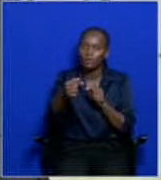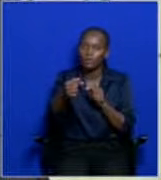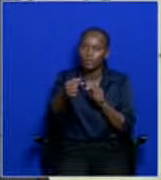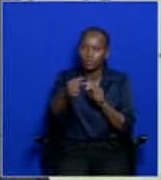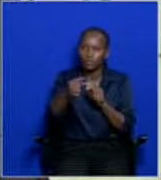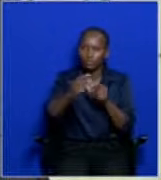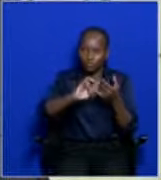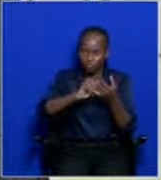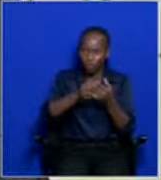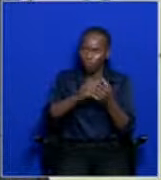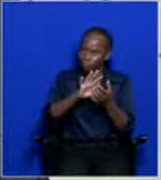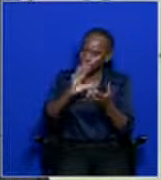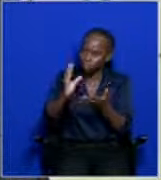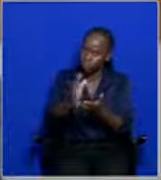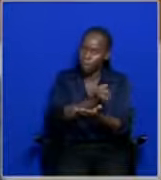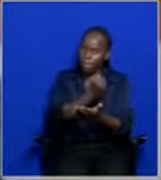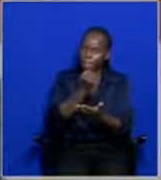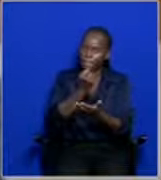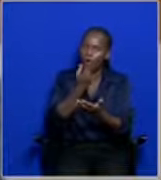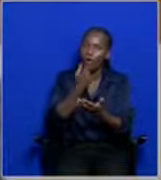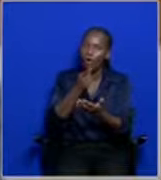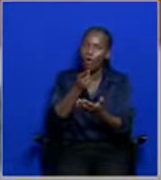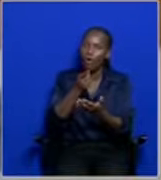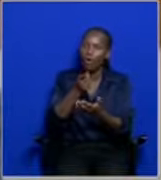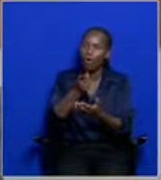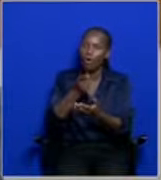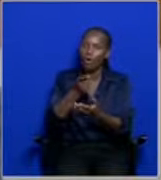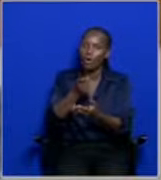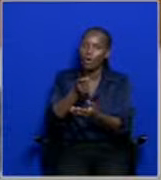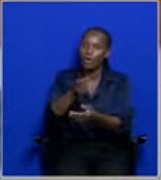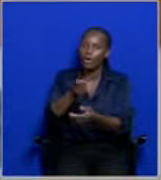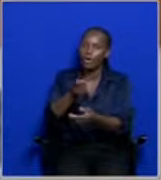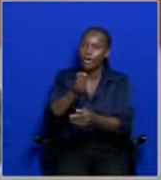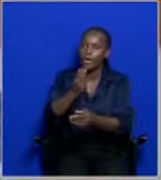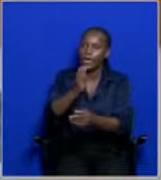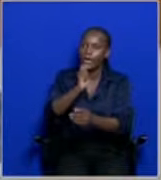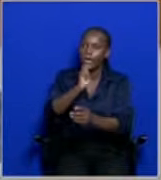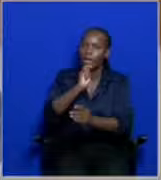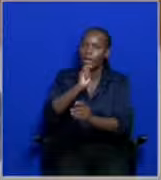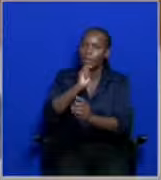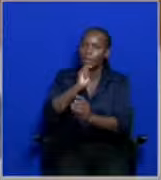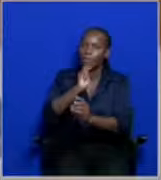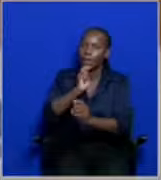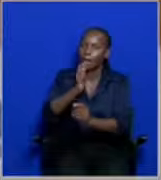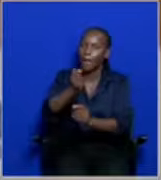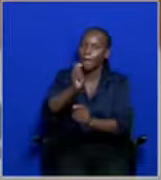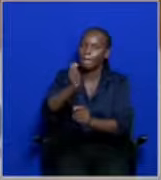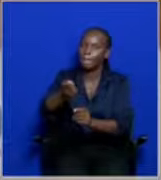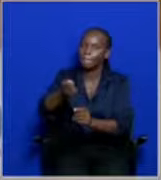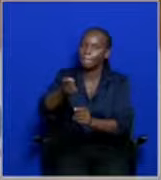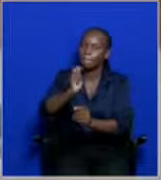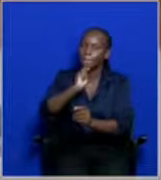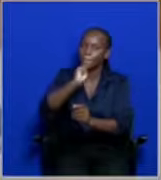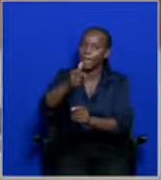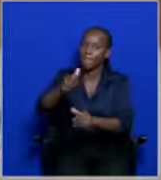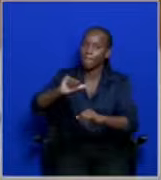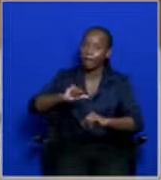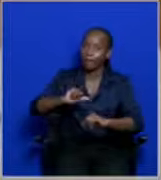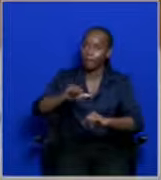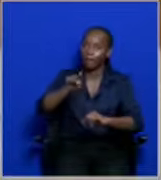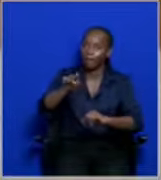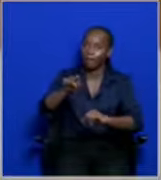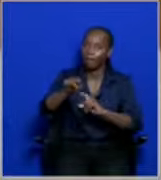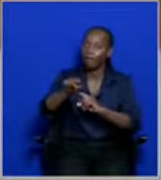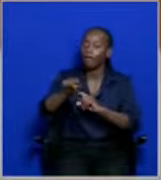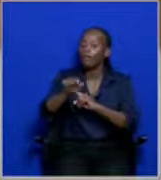property. Now, that what he terms to be stolen property. So that evidence is already before the commissioners,